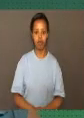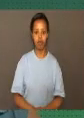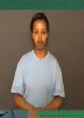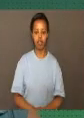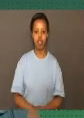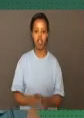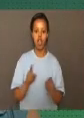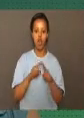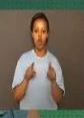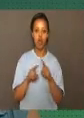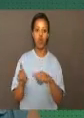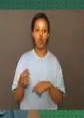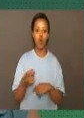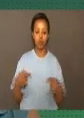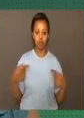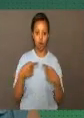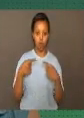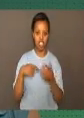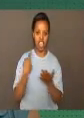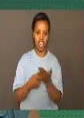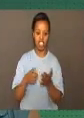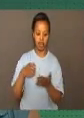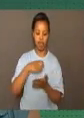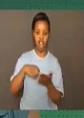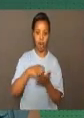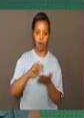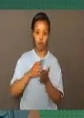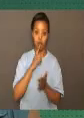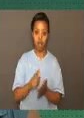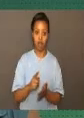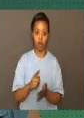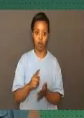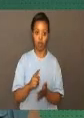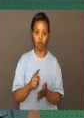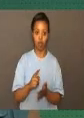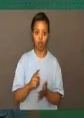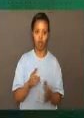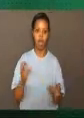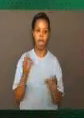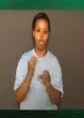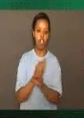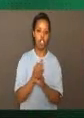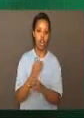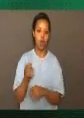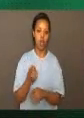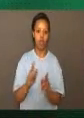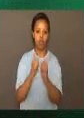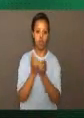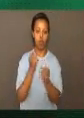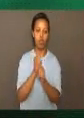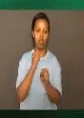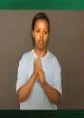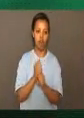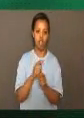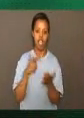Various combinations of these elements form functional groups. There are